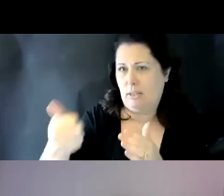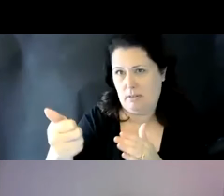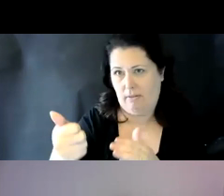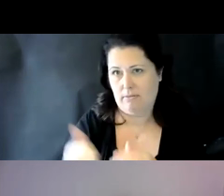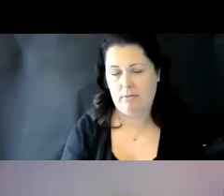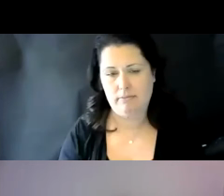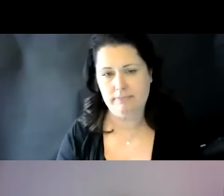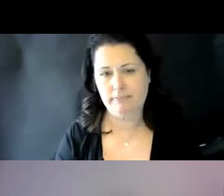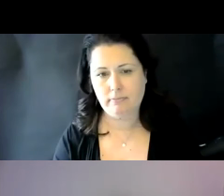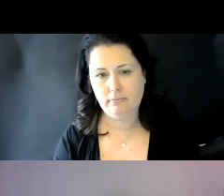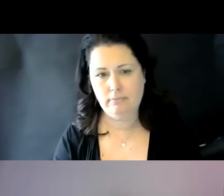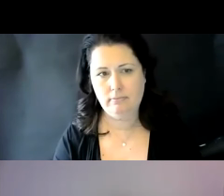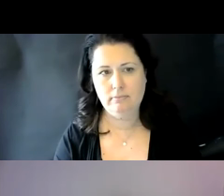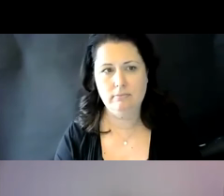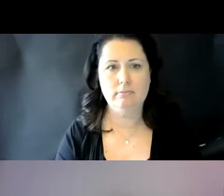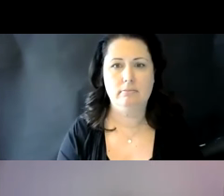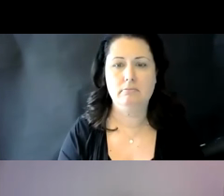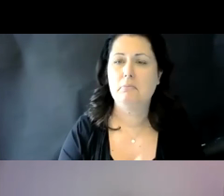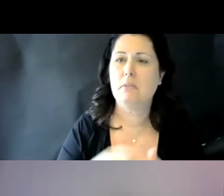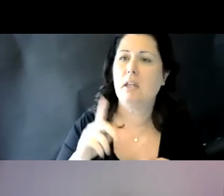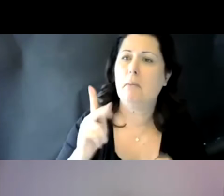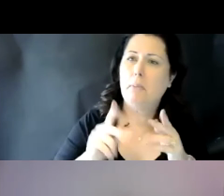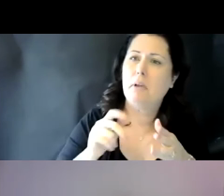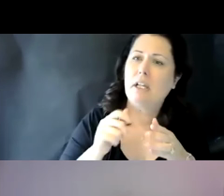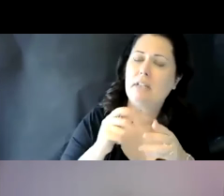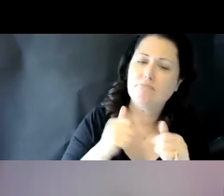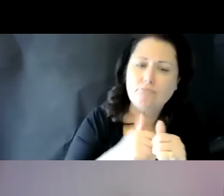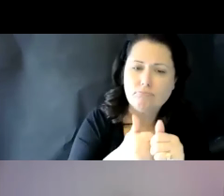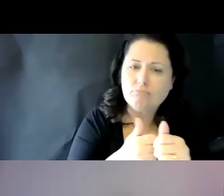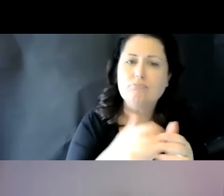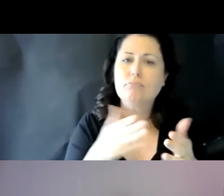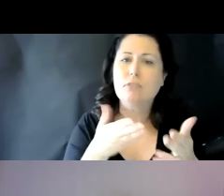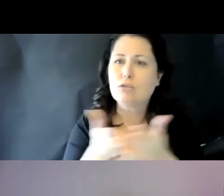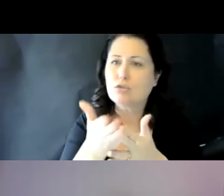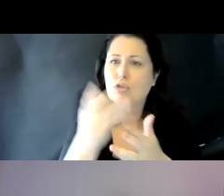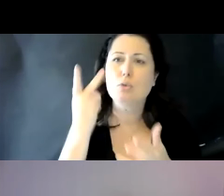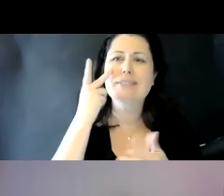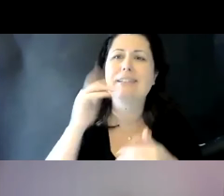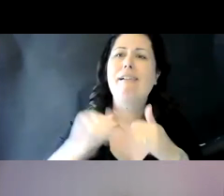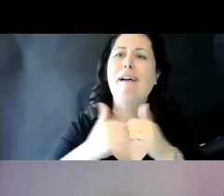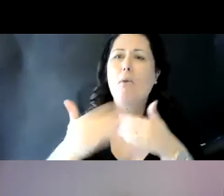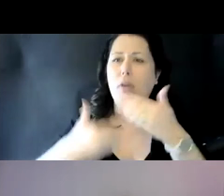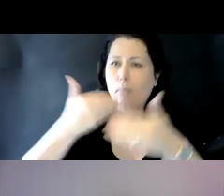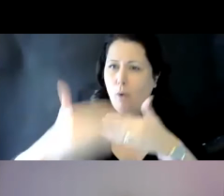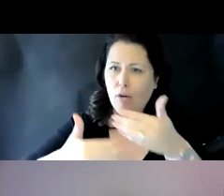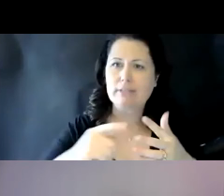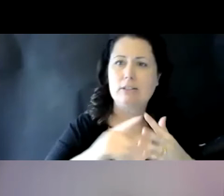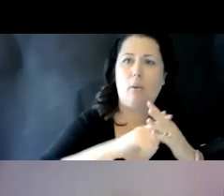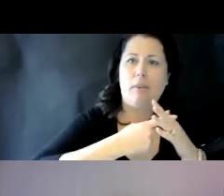every week or 2 weeks, and then people could track their journey and see how it's progressing. So it is quite a simple